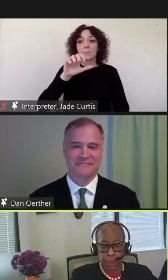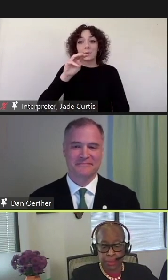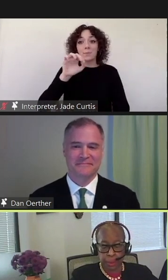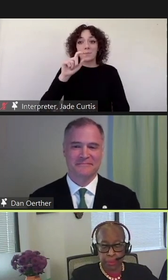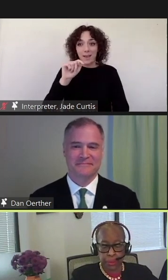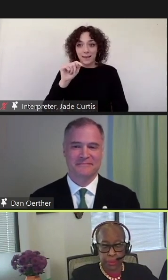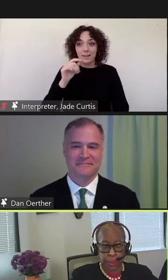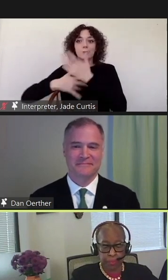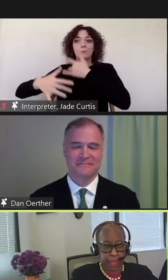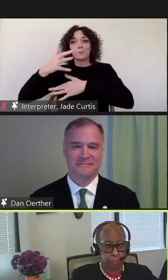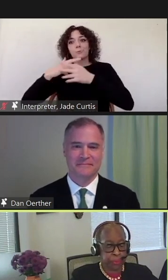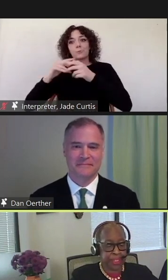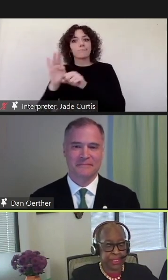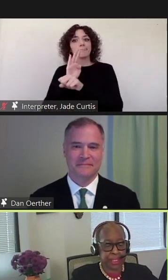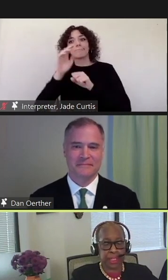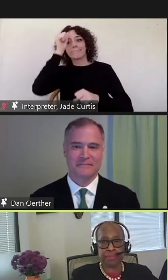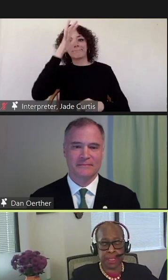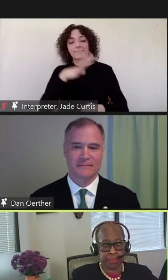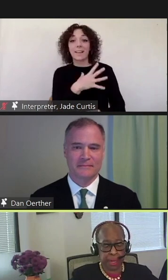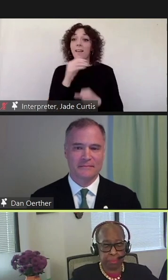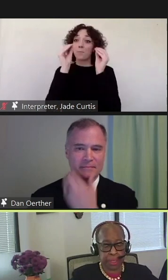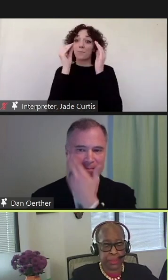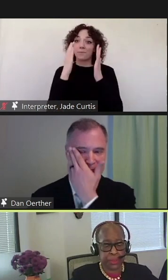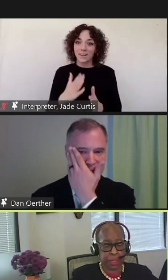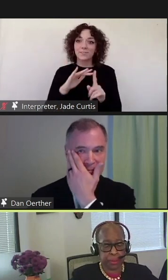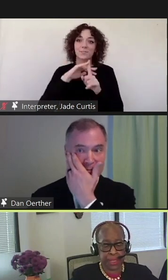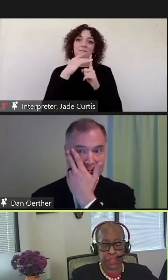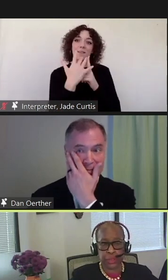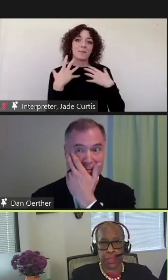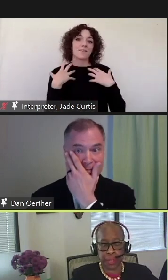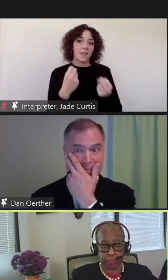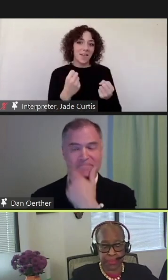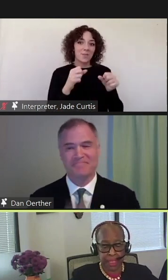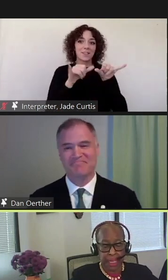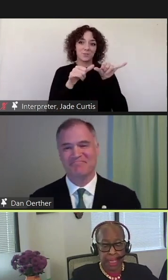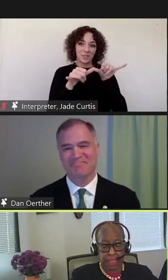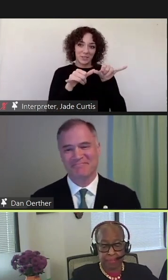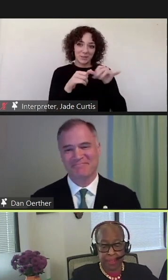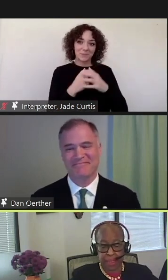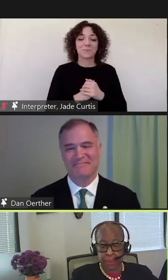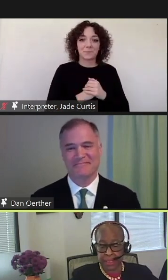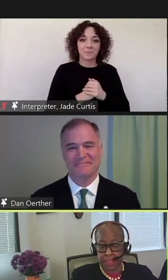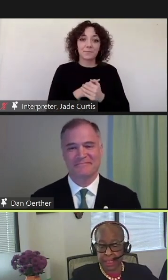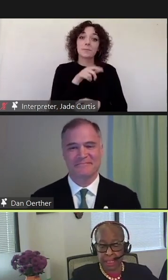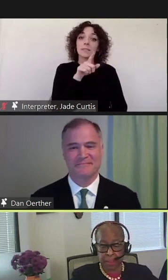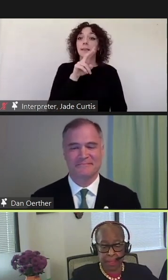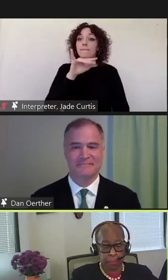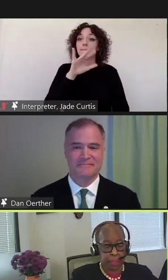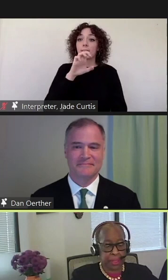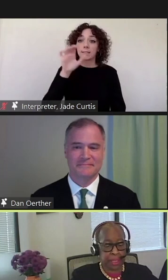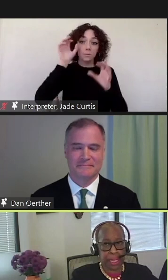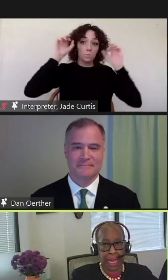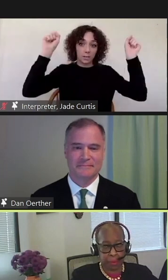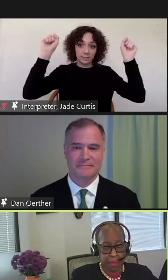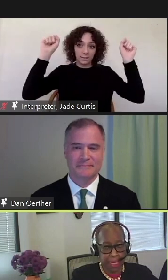social entrepreneur, and professor of environmental health engineering. He is vice president of the